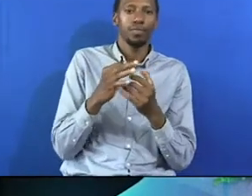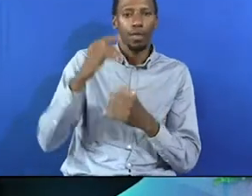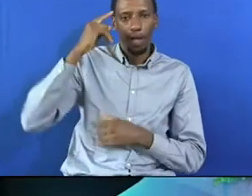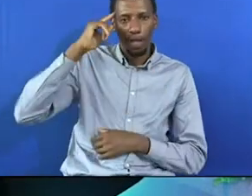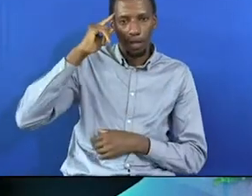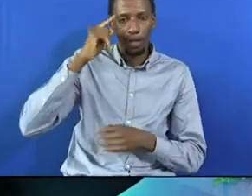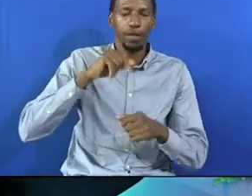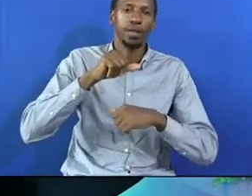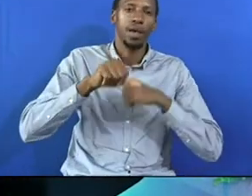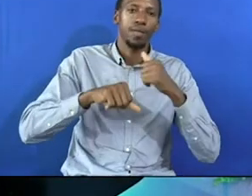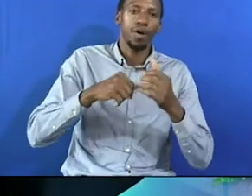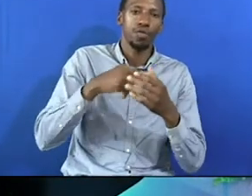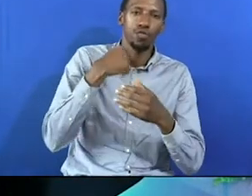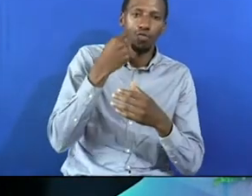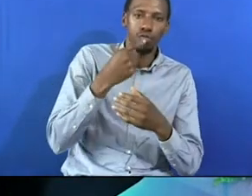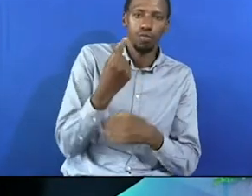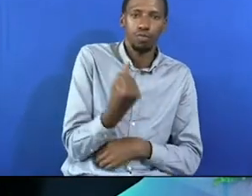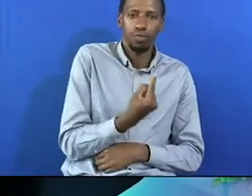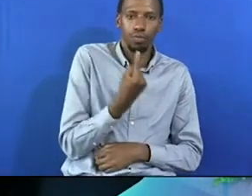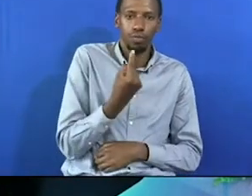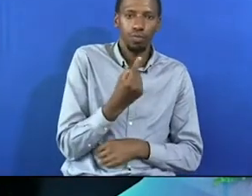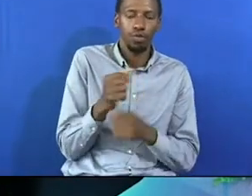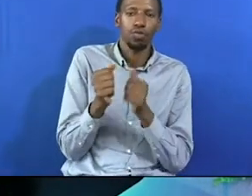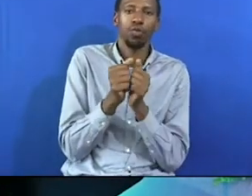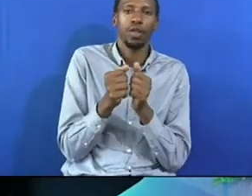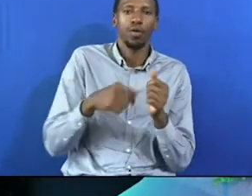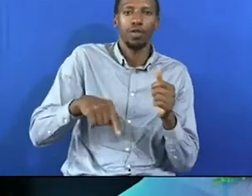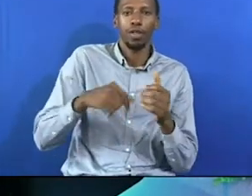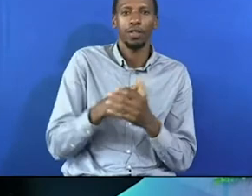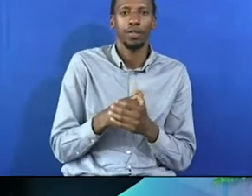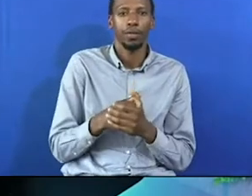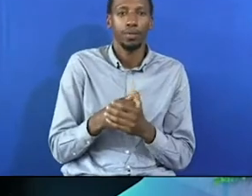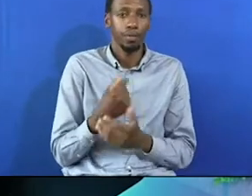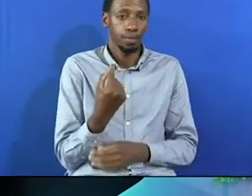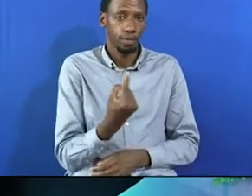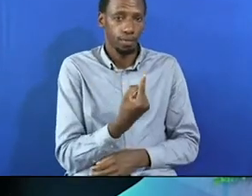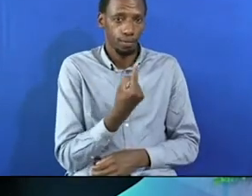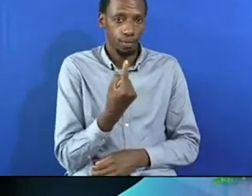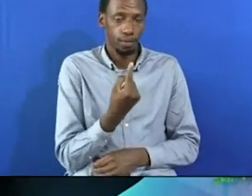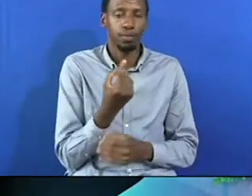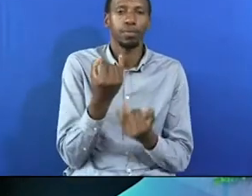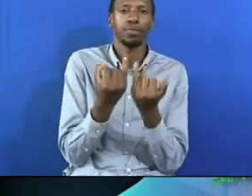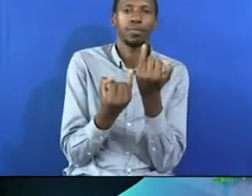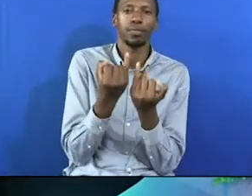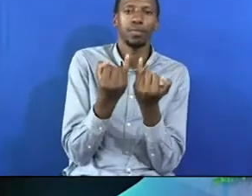thinking about those who are single amongst us, the single Sabbath,